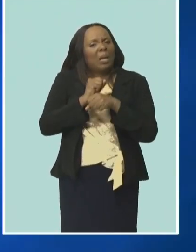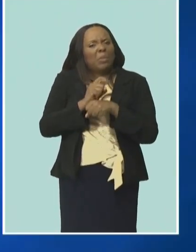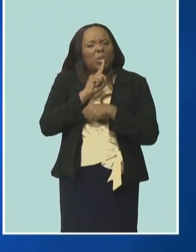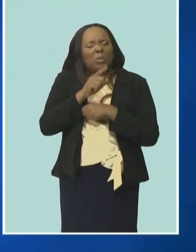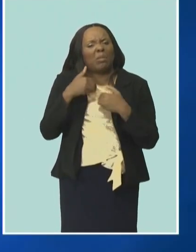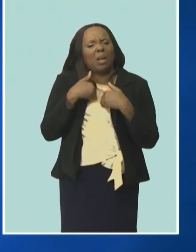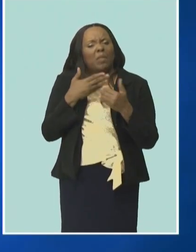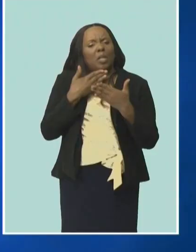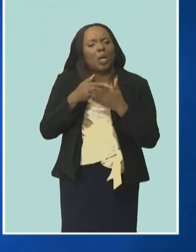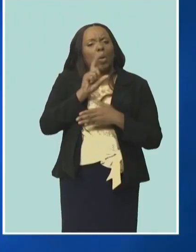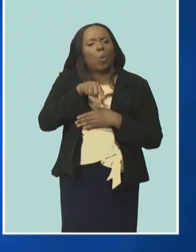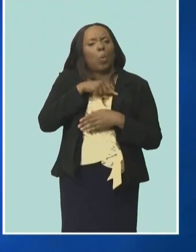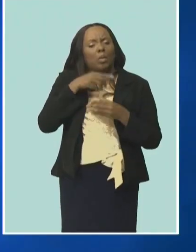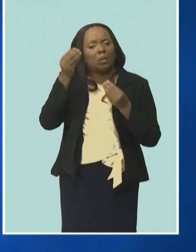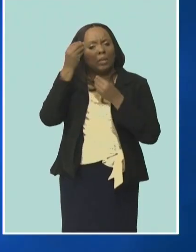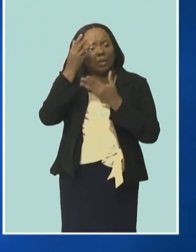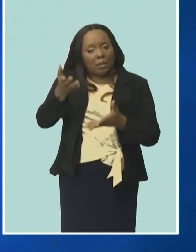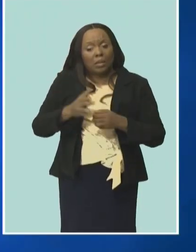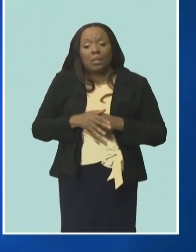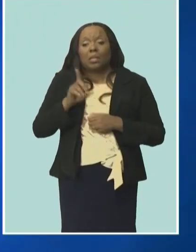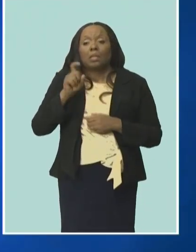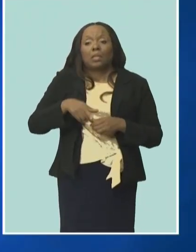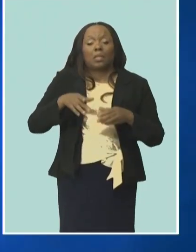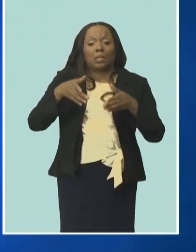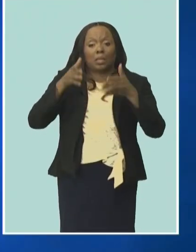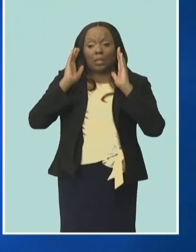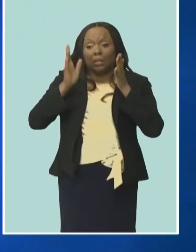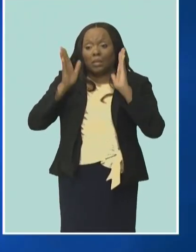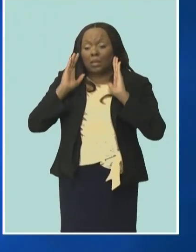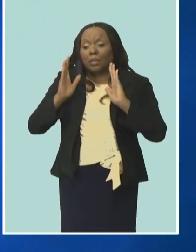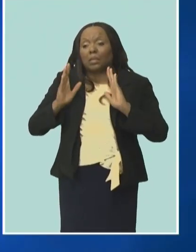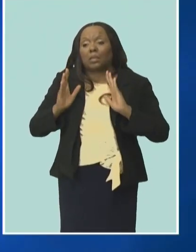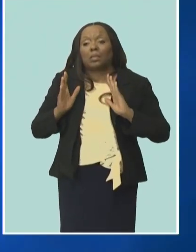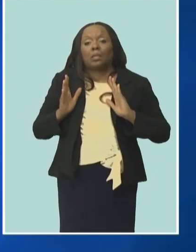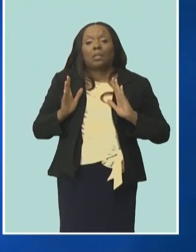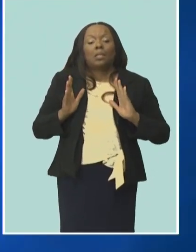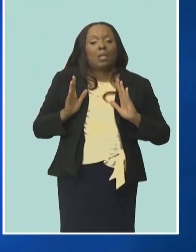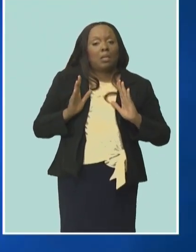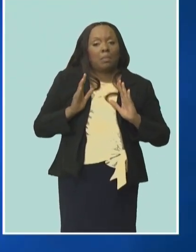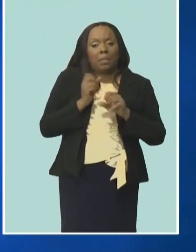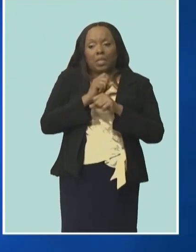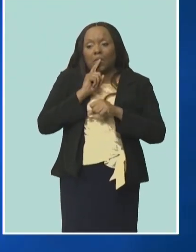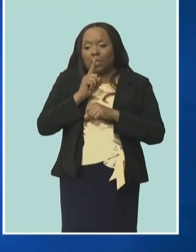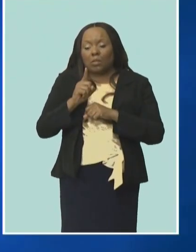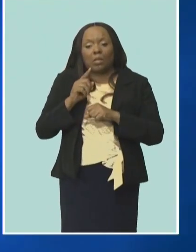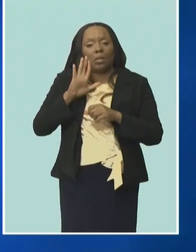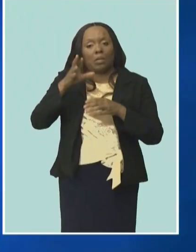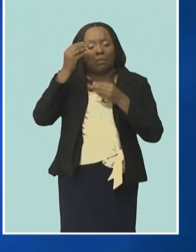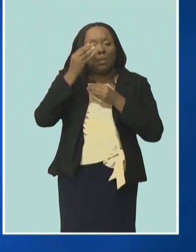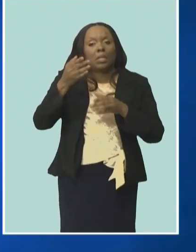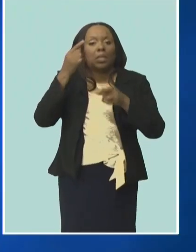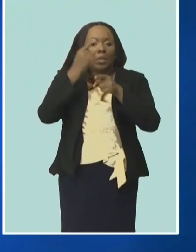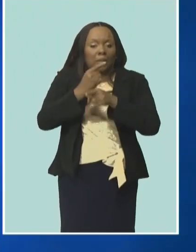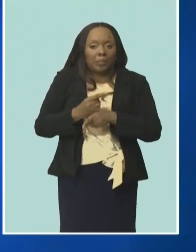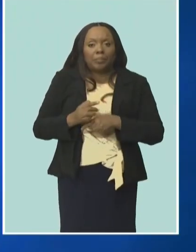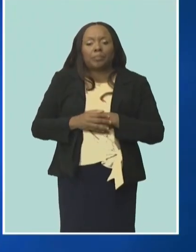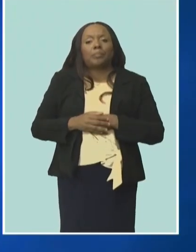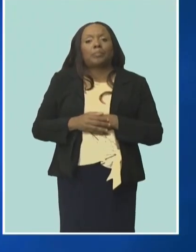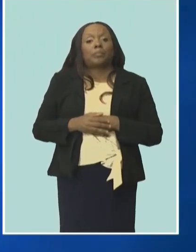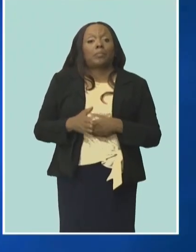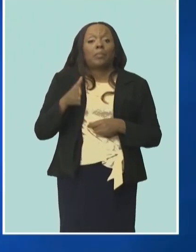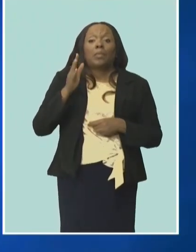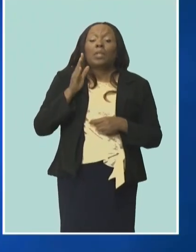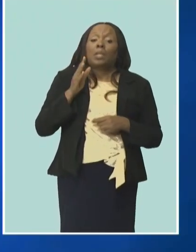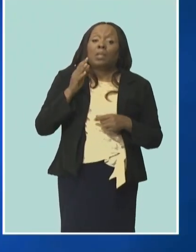to data that you guys should also pay attention to is the freshness or the timeliness of your data. It's one thing for you to have high quality